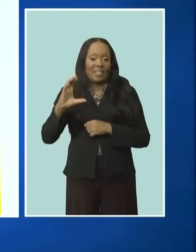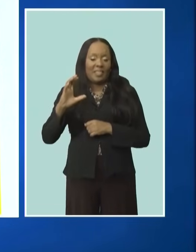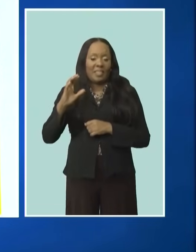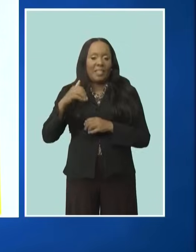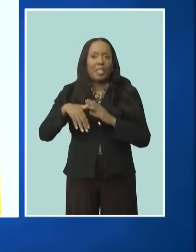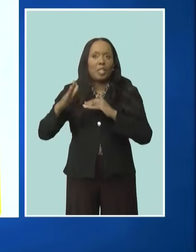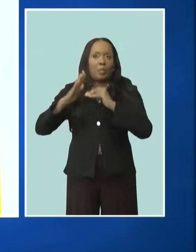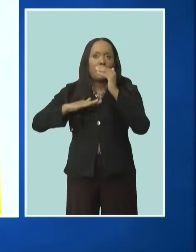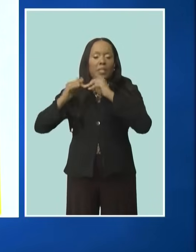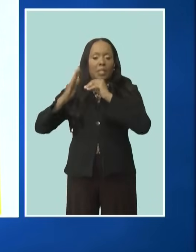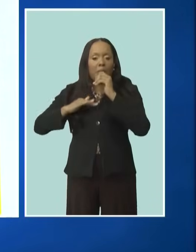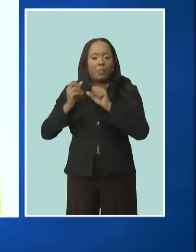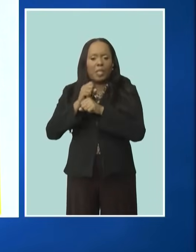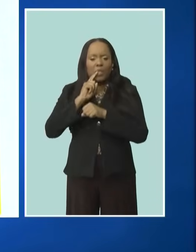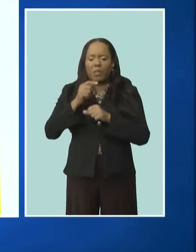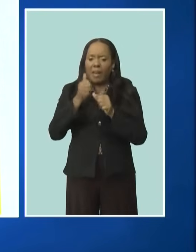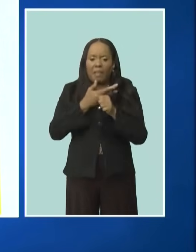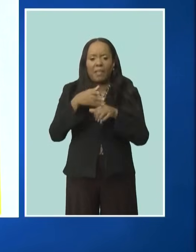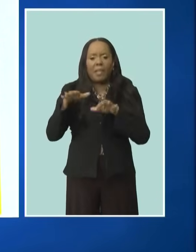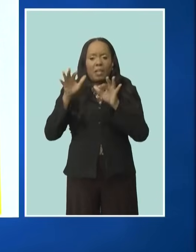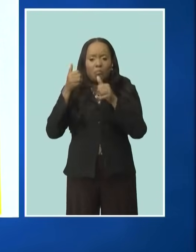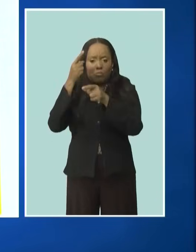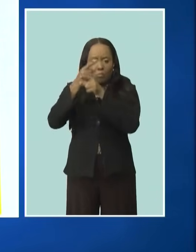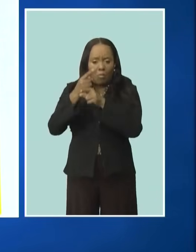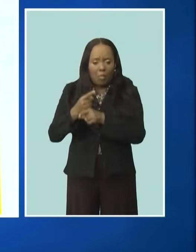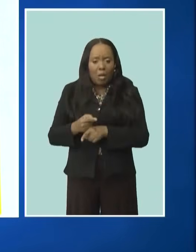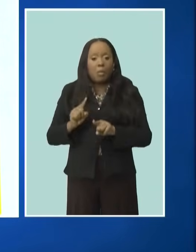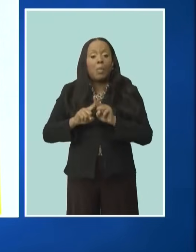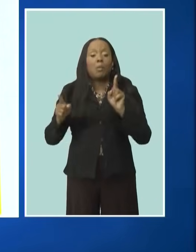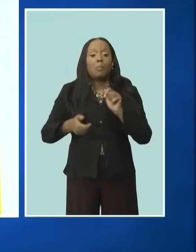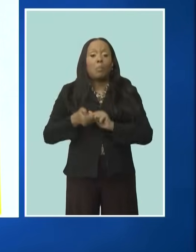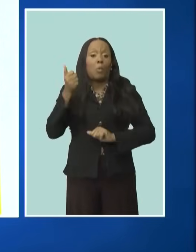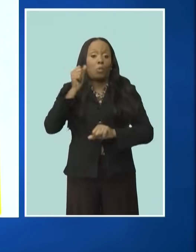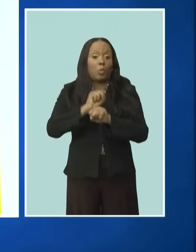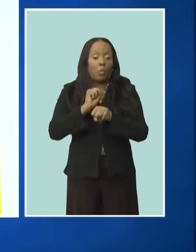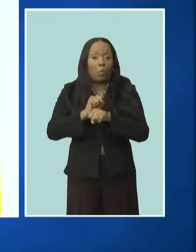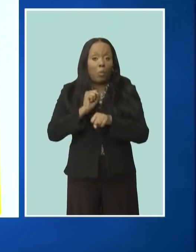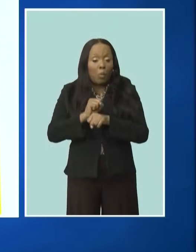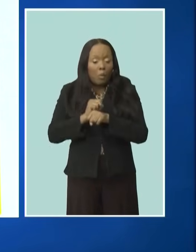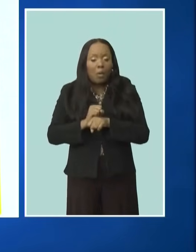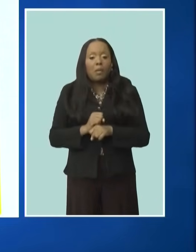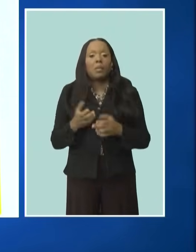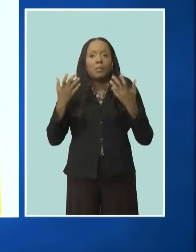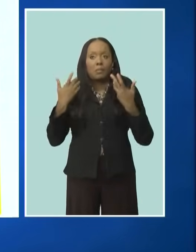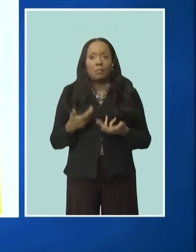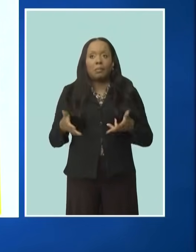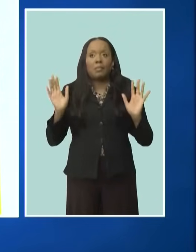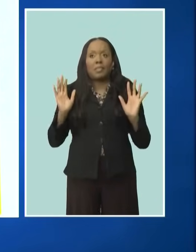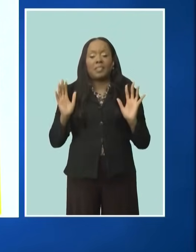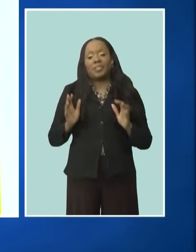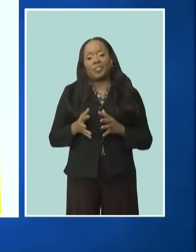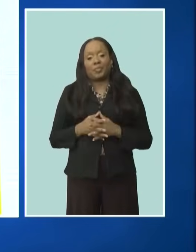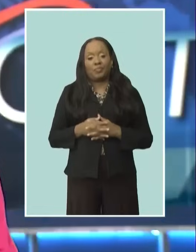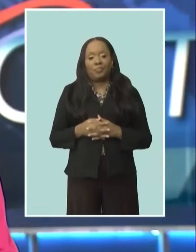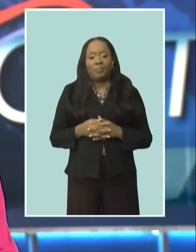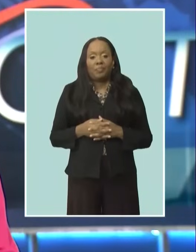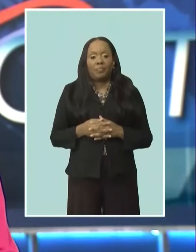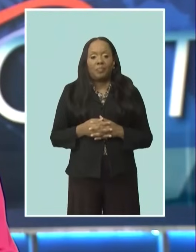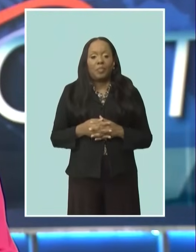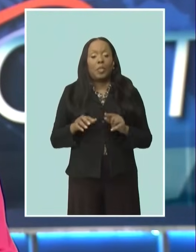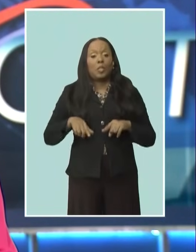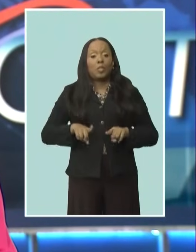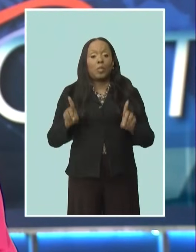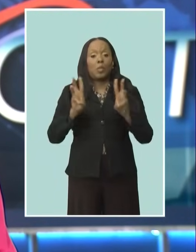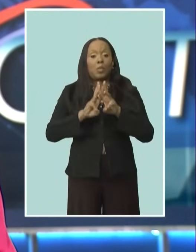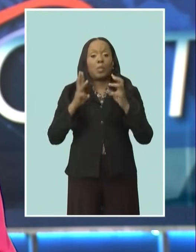to just tick off all the boxes. But the bulk of the work in relation to the station is pretty much finished.